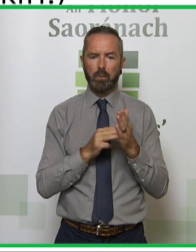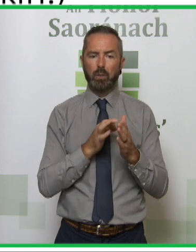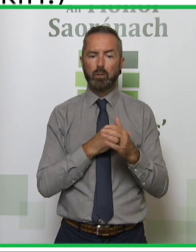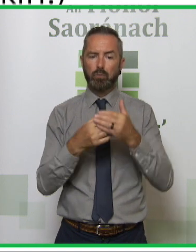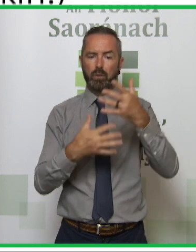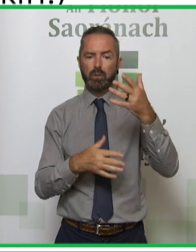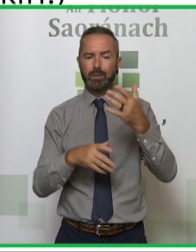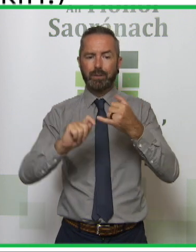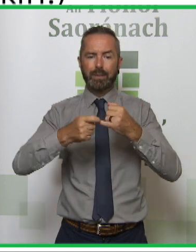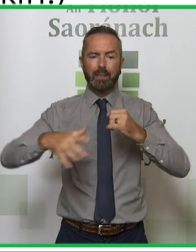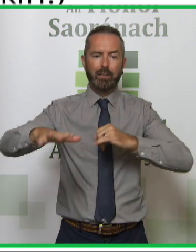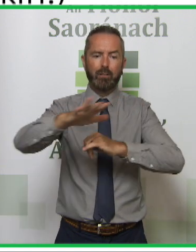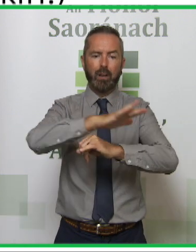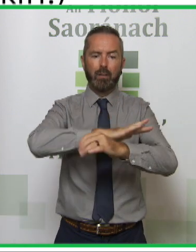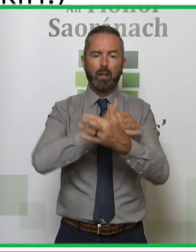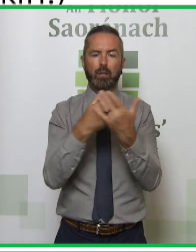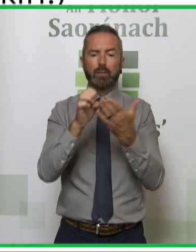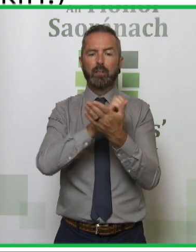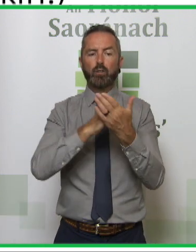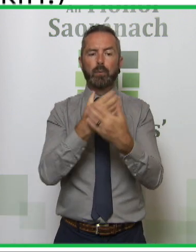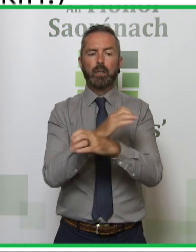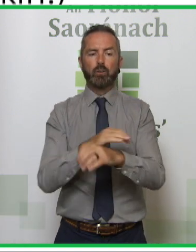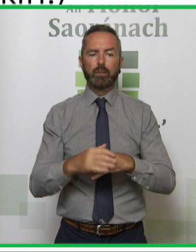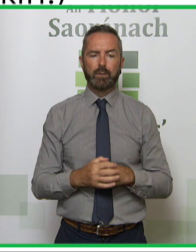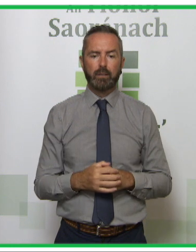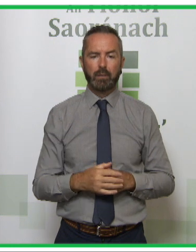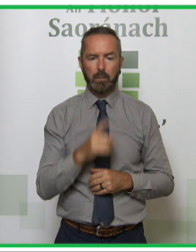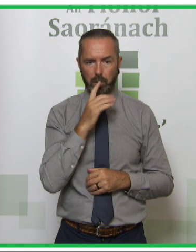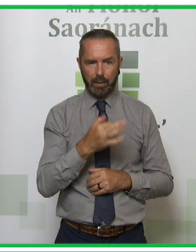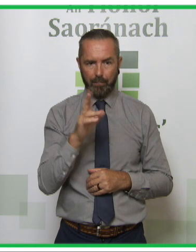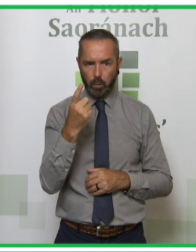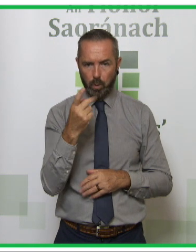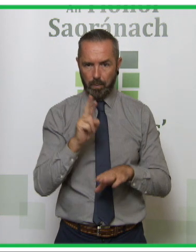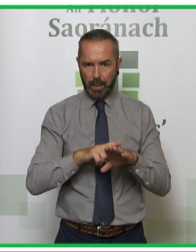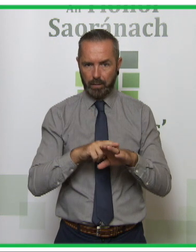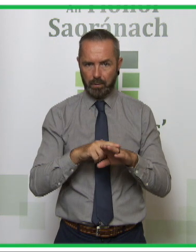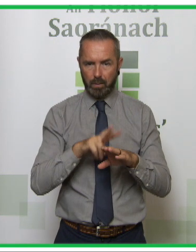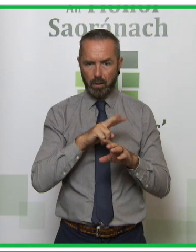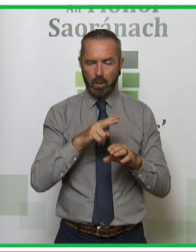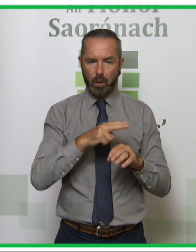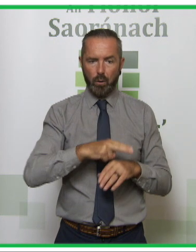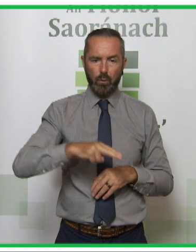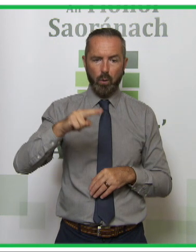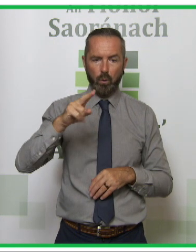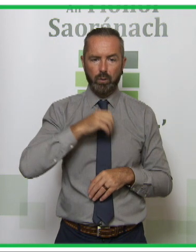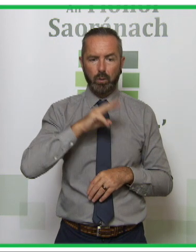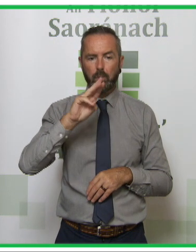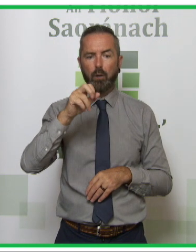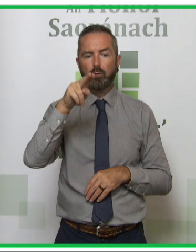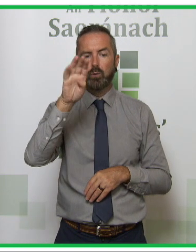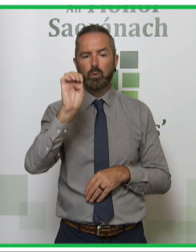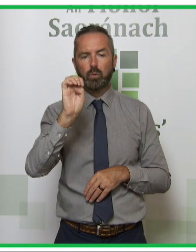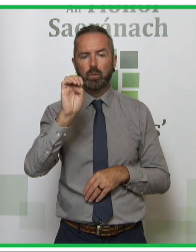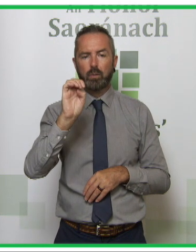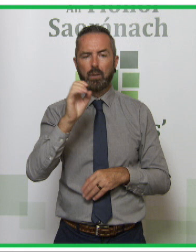rigorously tested across many European countries. But if they could go one better, if they look north to Peru. Peru just published a study earlier in the year that